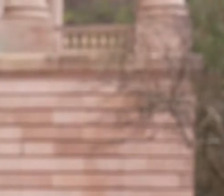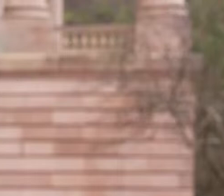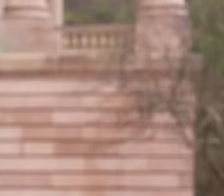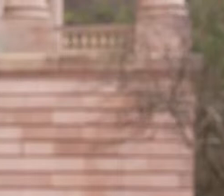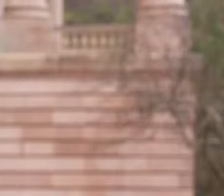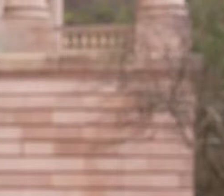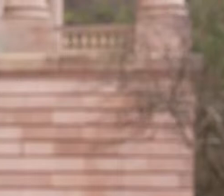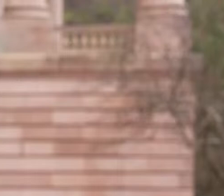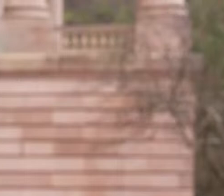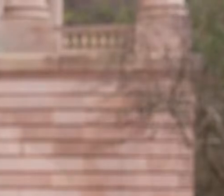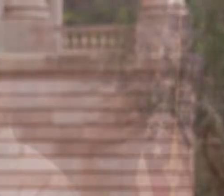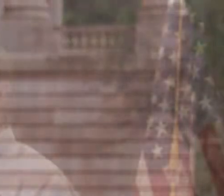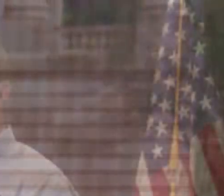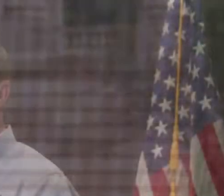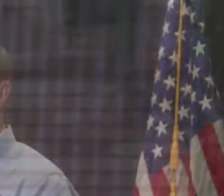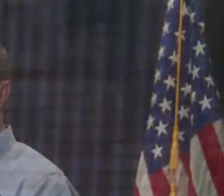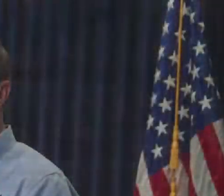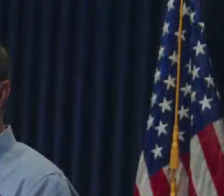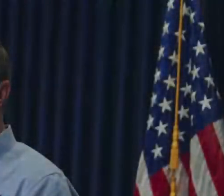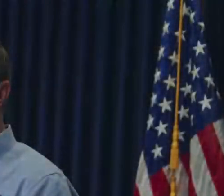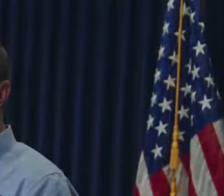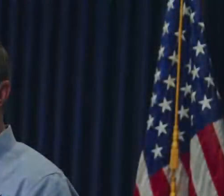Kentucky update is coming soon.